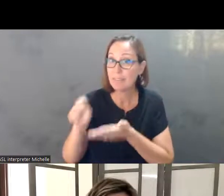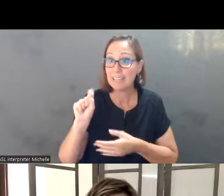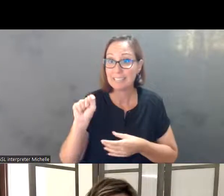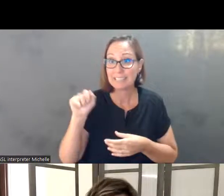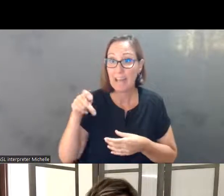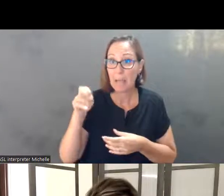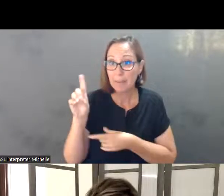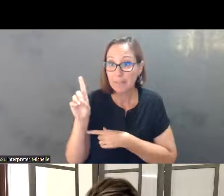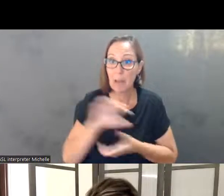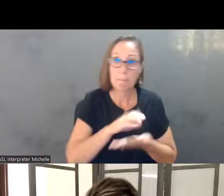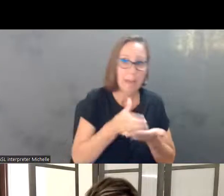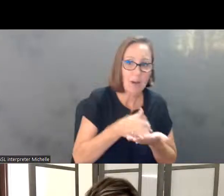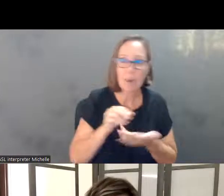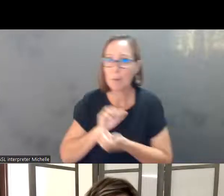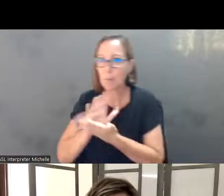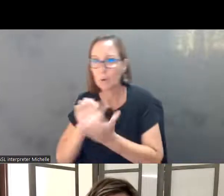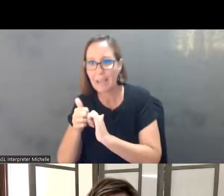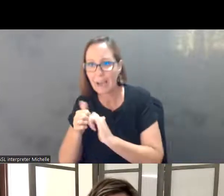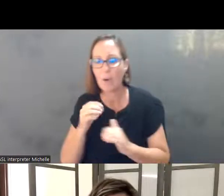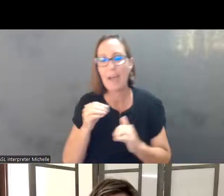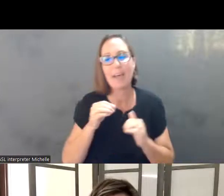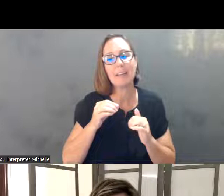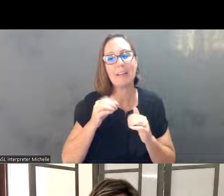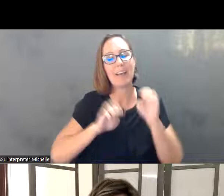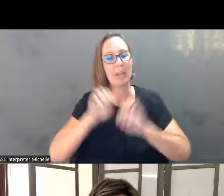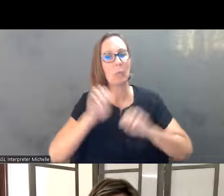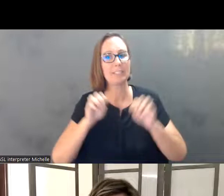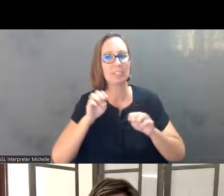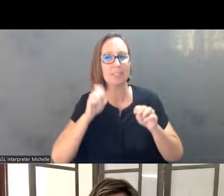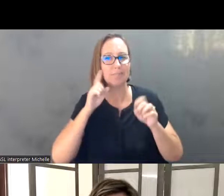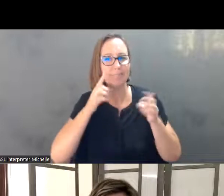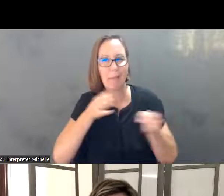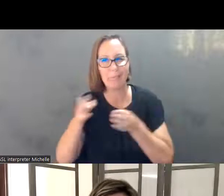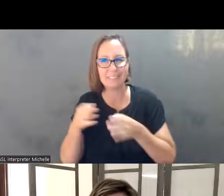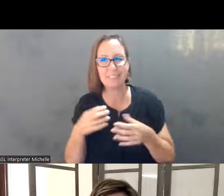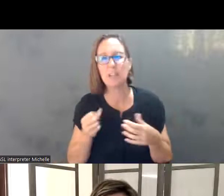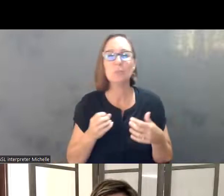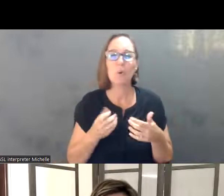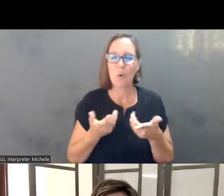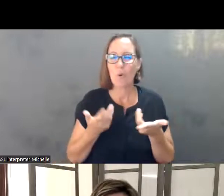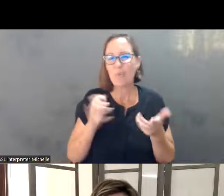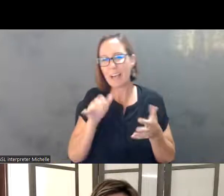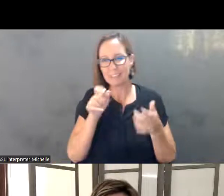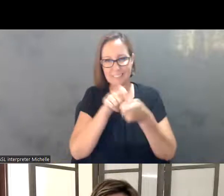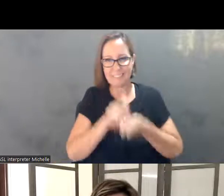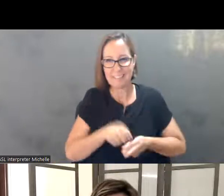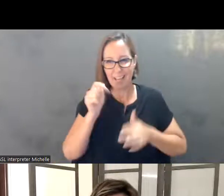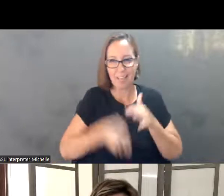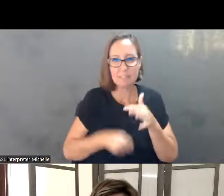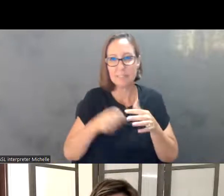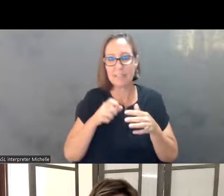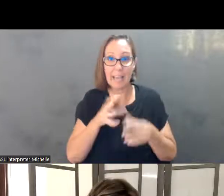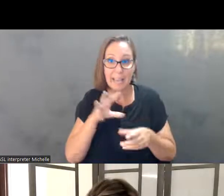and then some evaluation methodologies. So that's kind of the details of the engagement